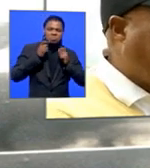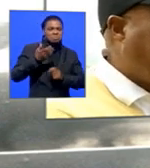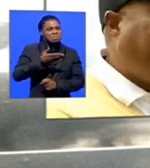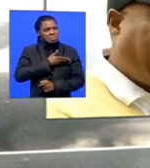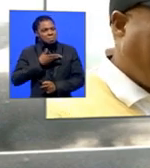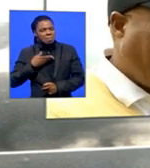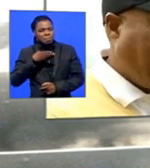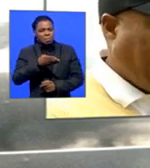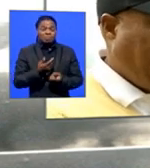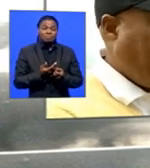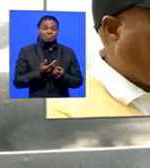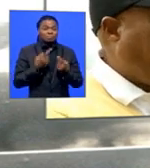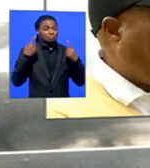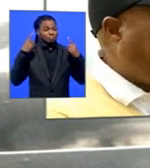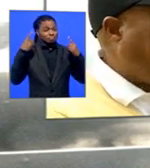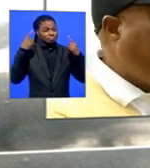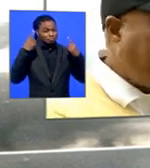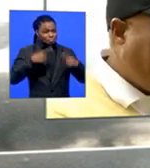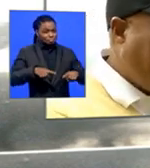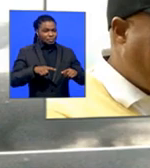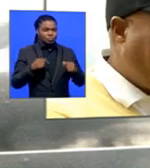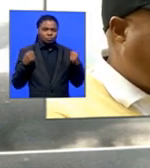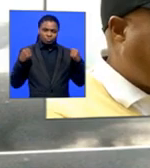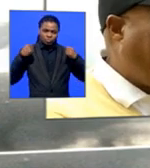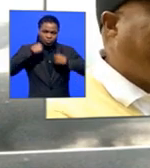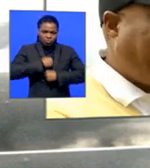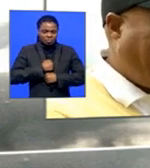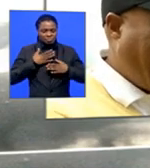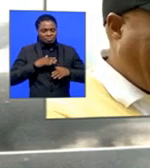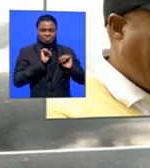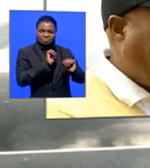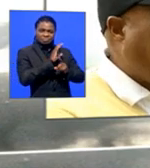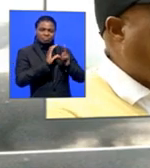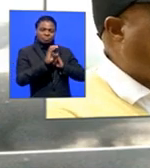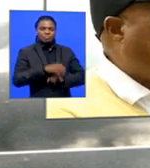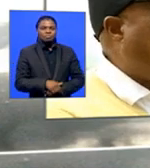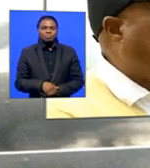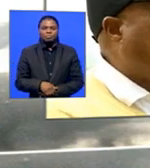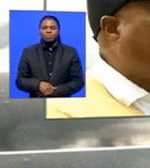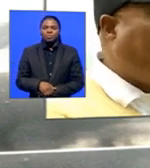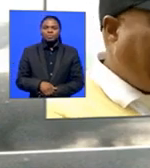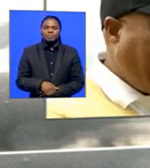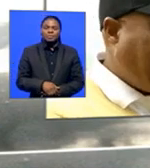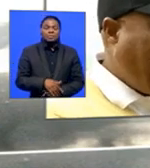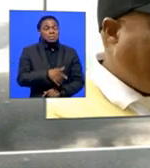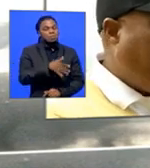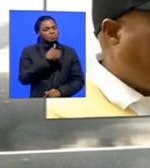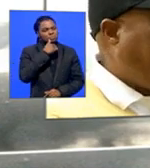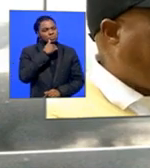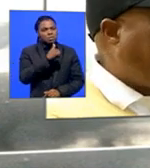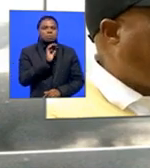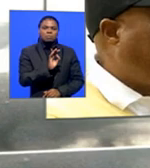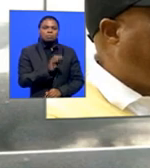omama bevathile, i-Women's League ANC ikhona ize ngamandla, so bekumnandi